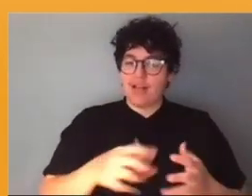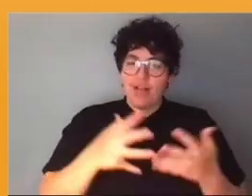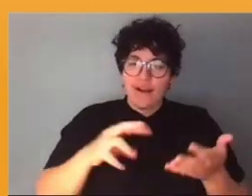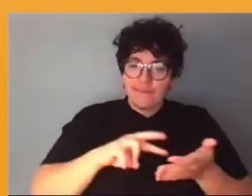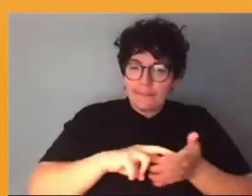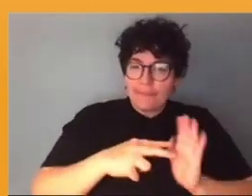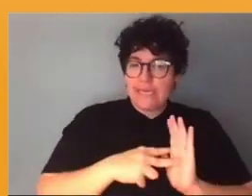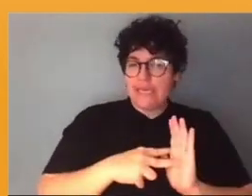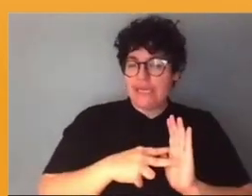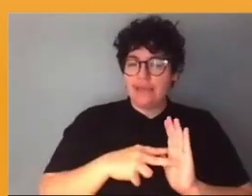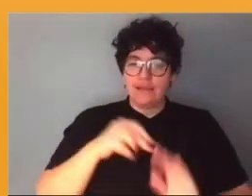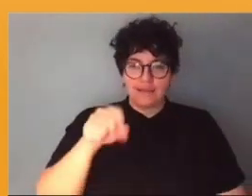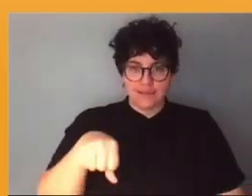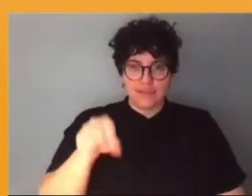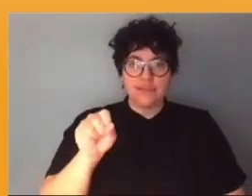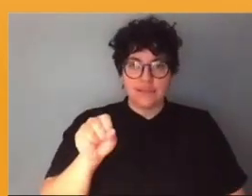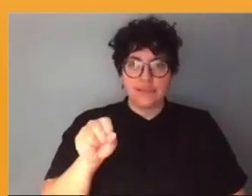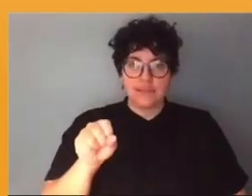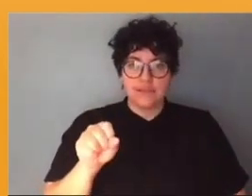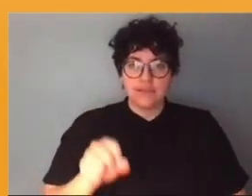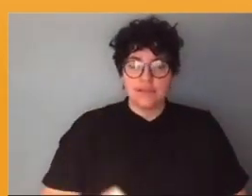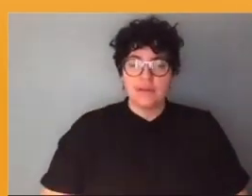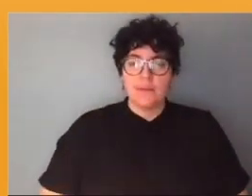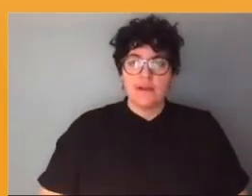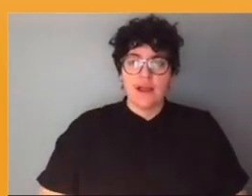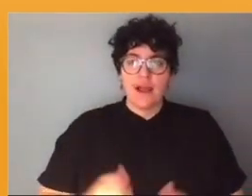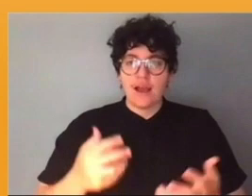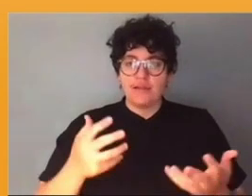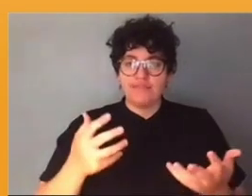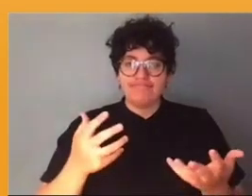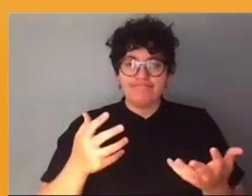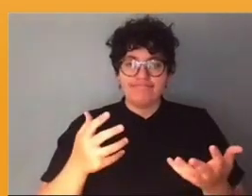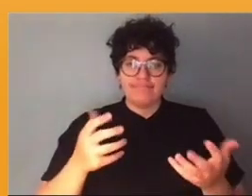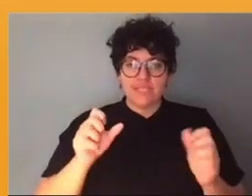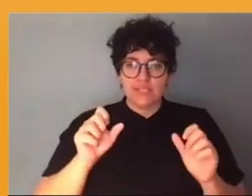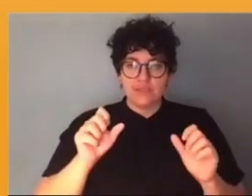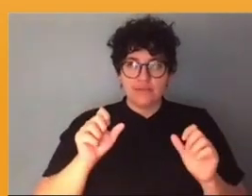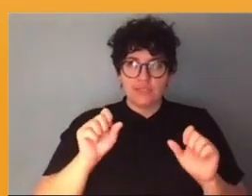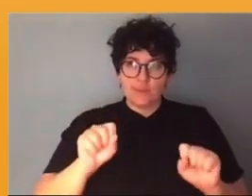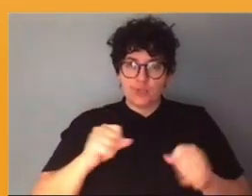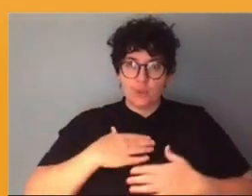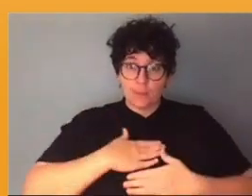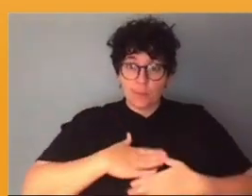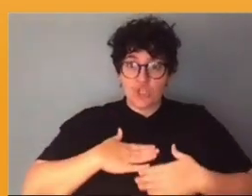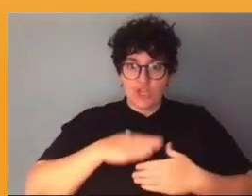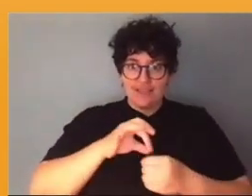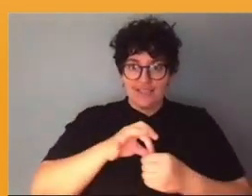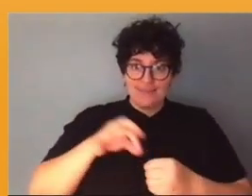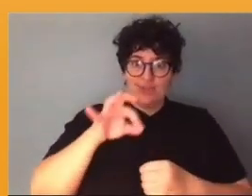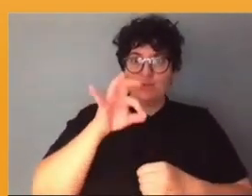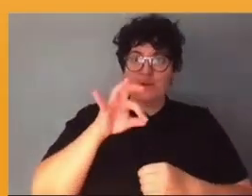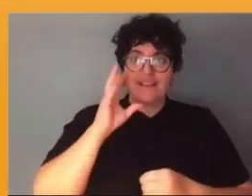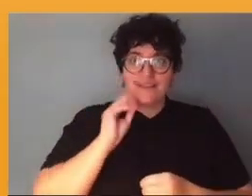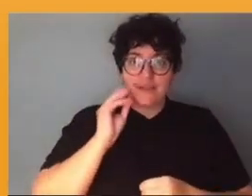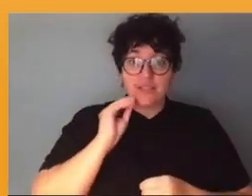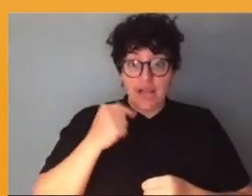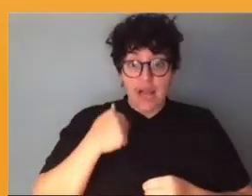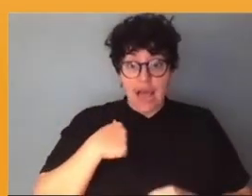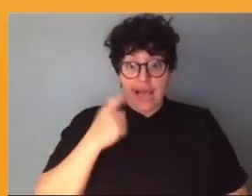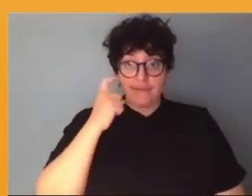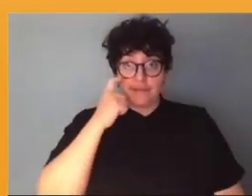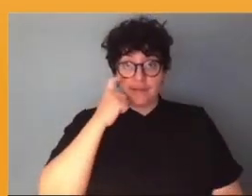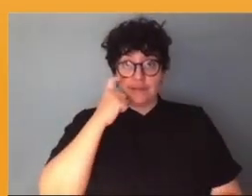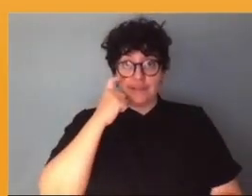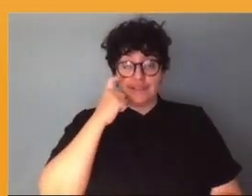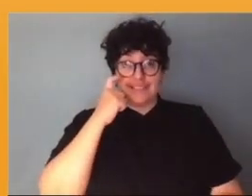be able to appreciate that, the spirituality of it, and I've seen firsthand, you know, the places that dance